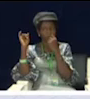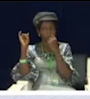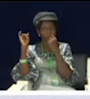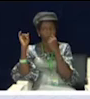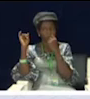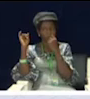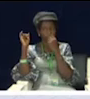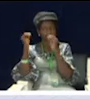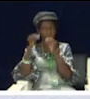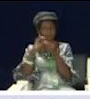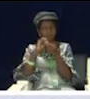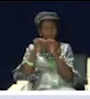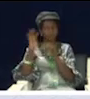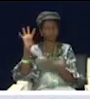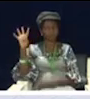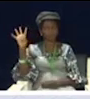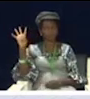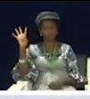Number four,